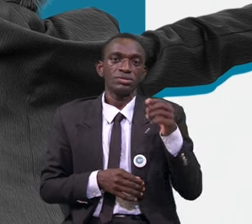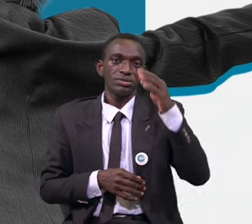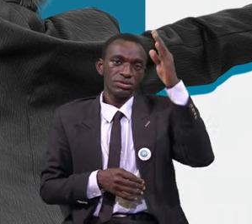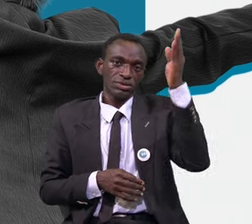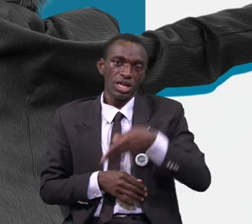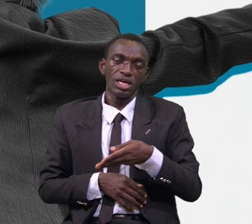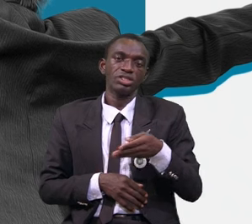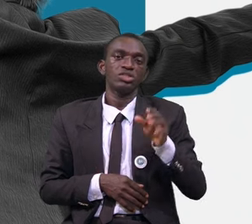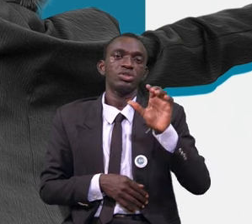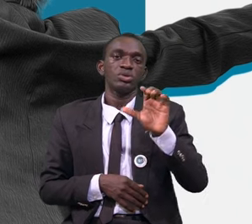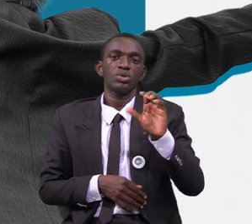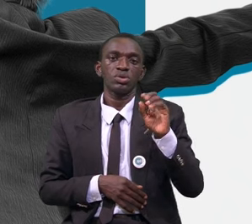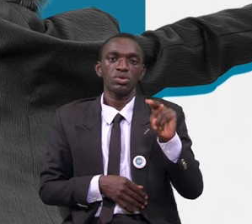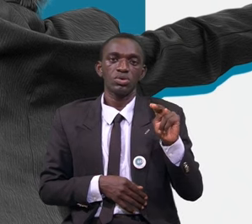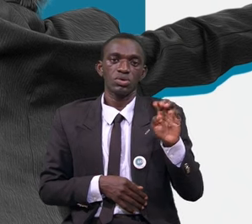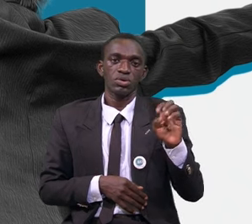gckhq.org/connect.